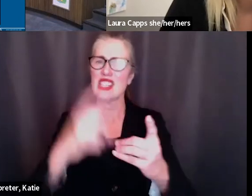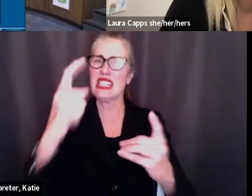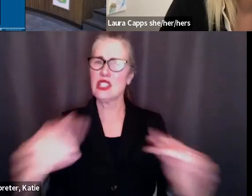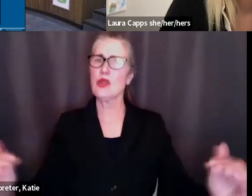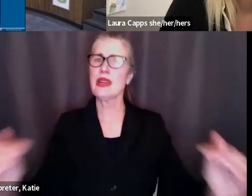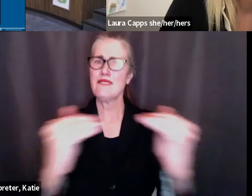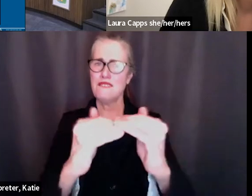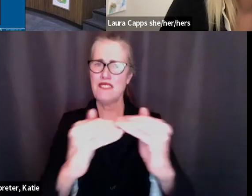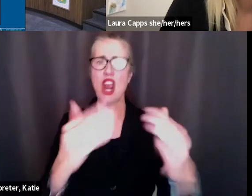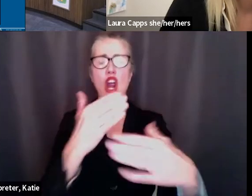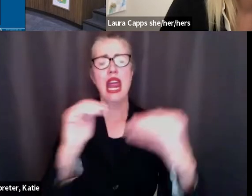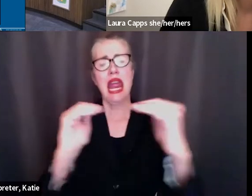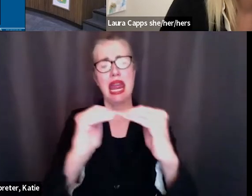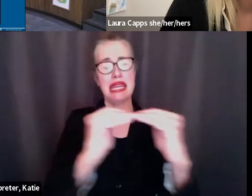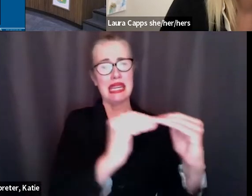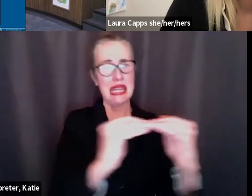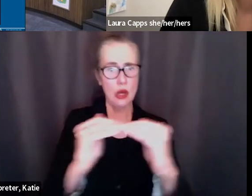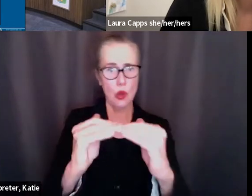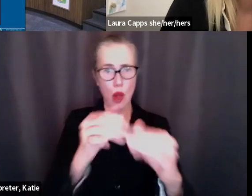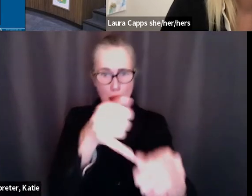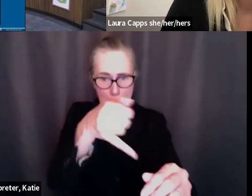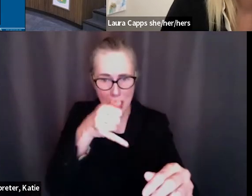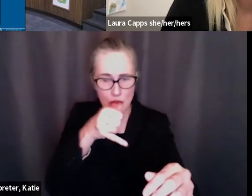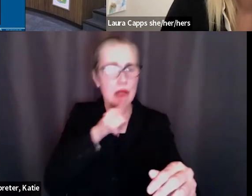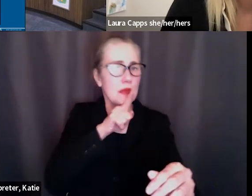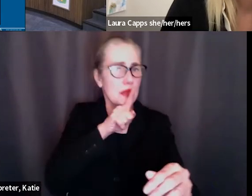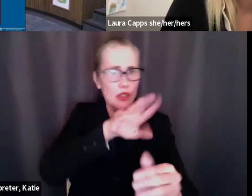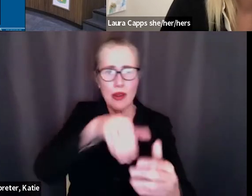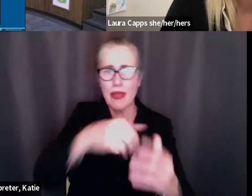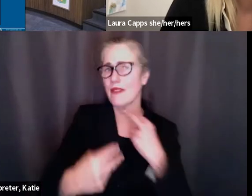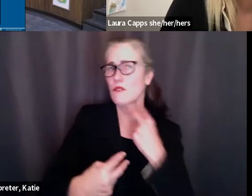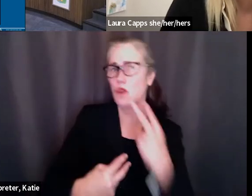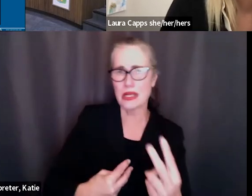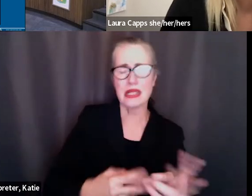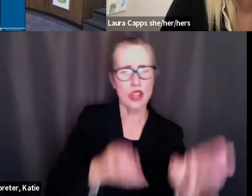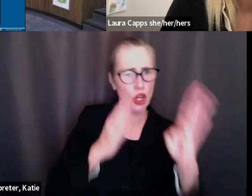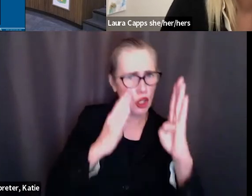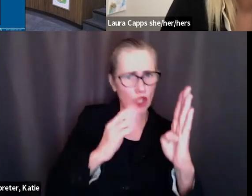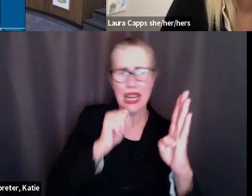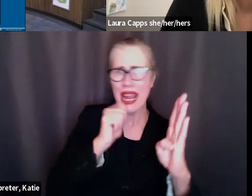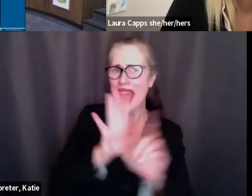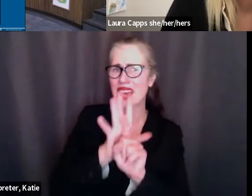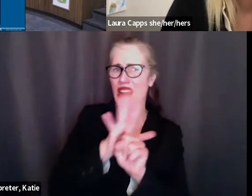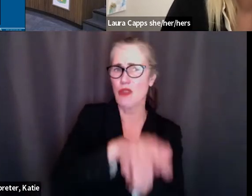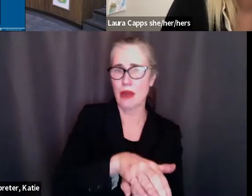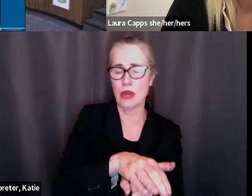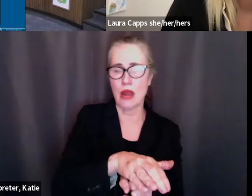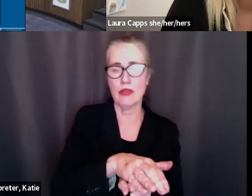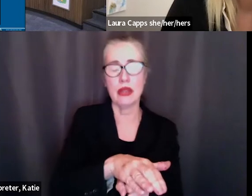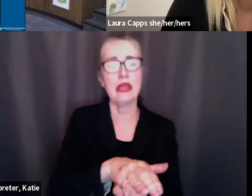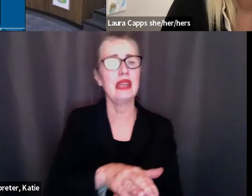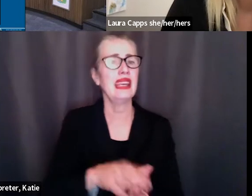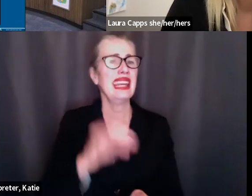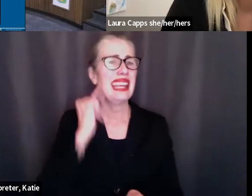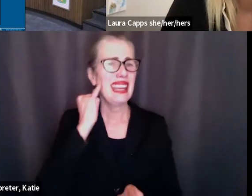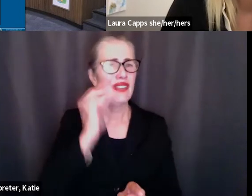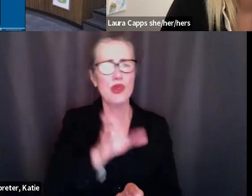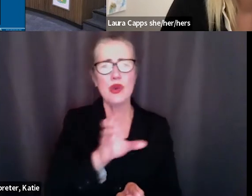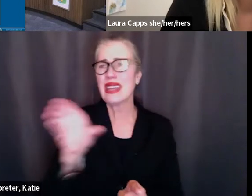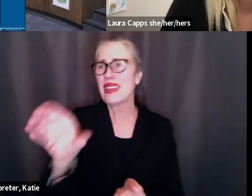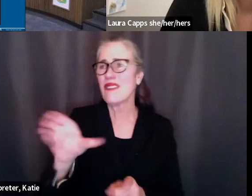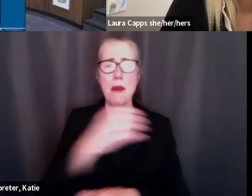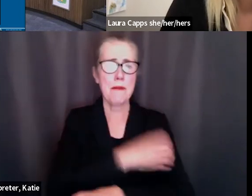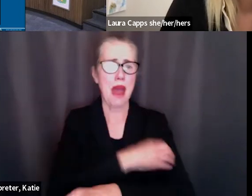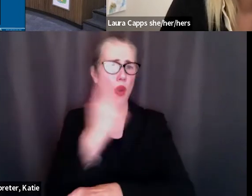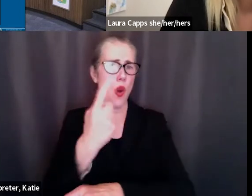to ensure all voices are heard and none are drowned out grouping affluent neighborhoods with low-income neighborhoods would diminish the voices of the protected